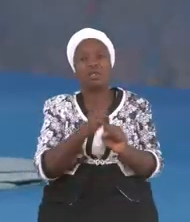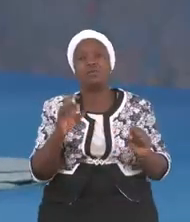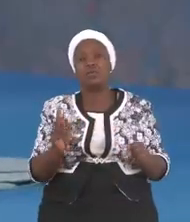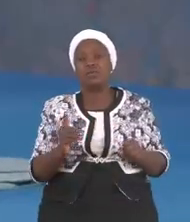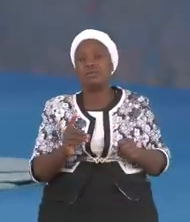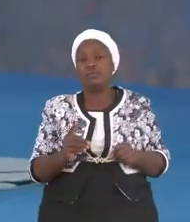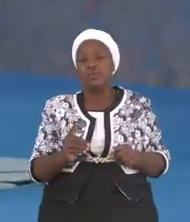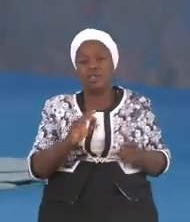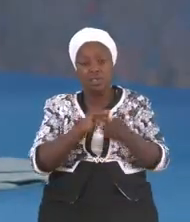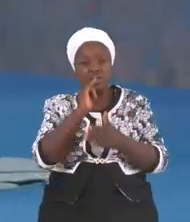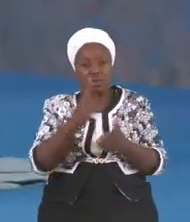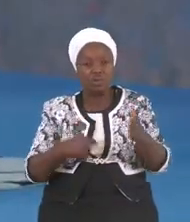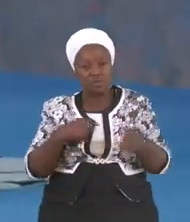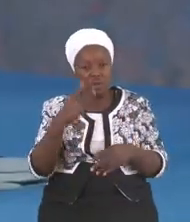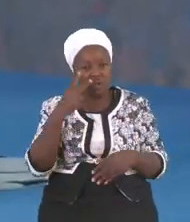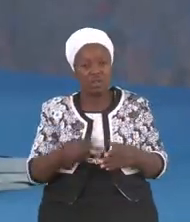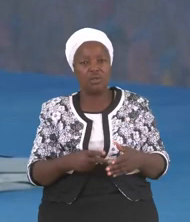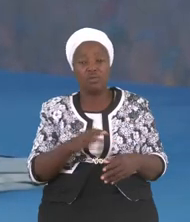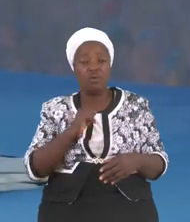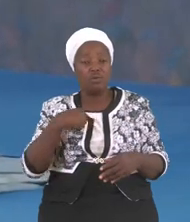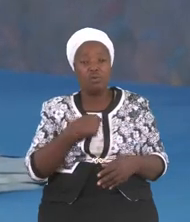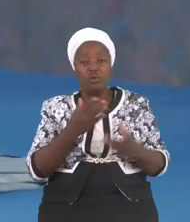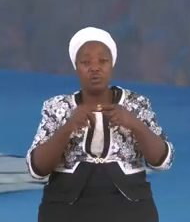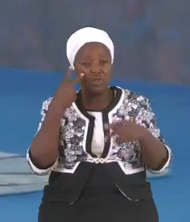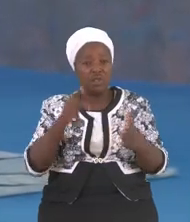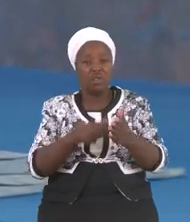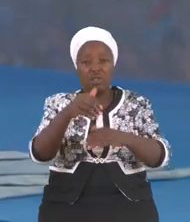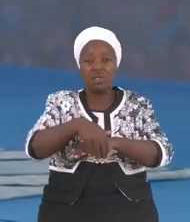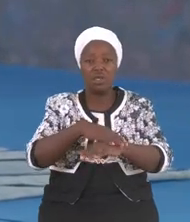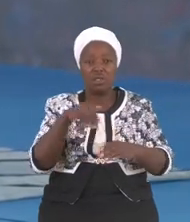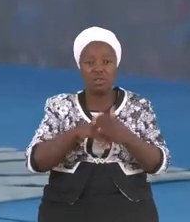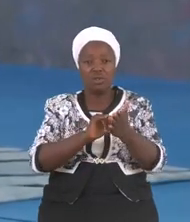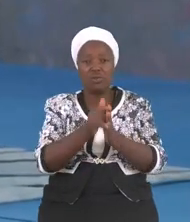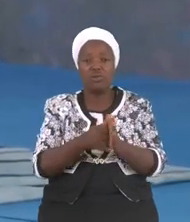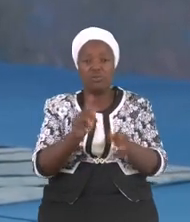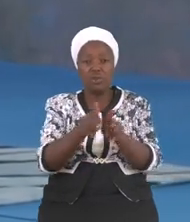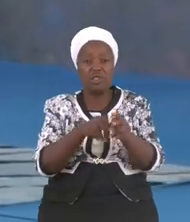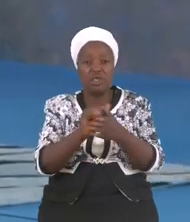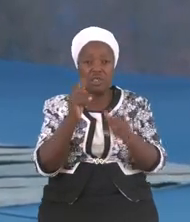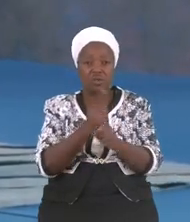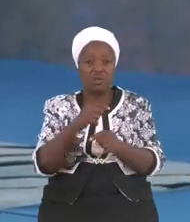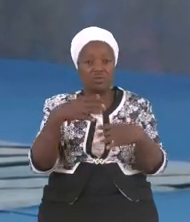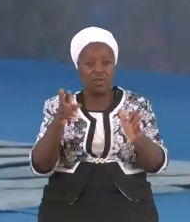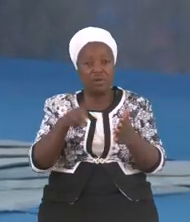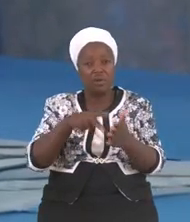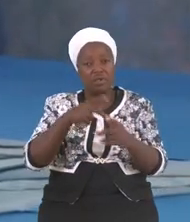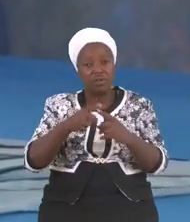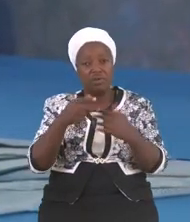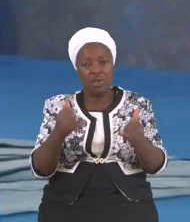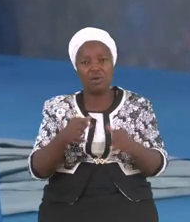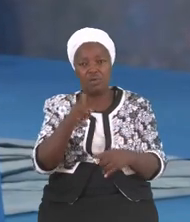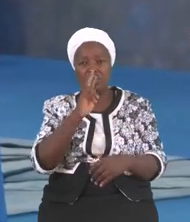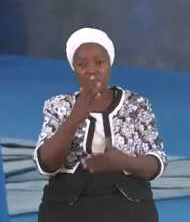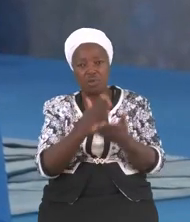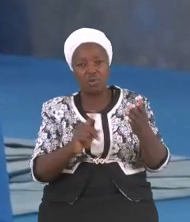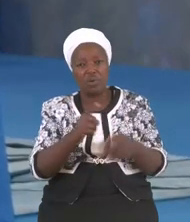looking at today. And in those lines that I read to you now, you are somewhere there